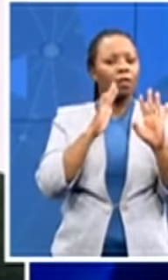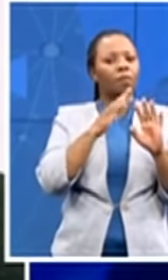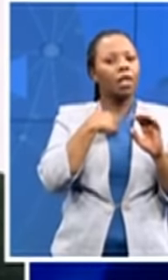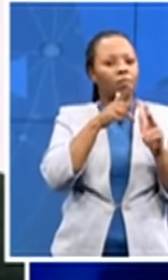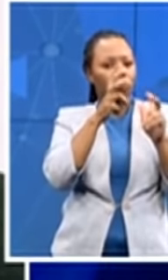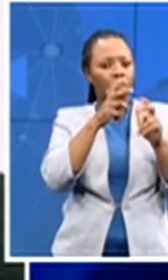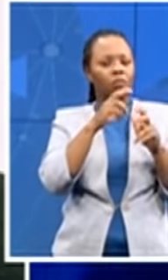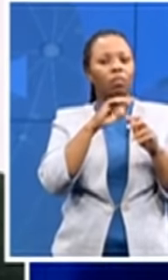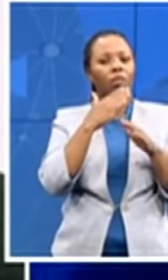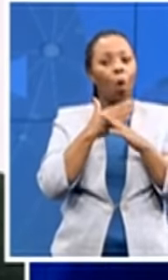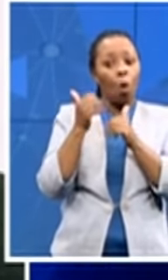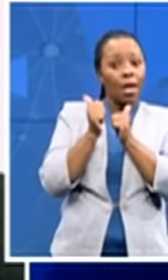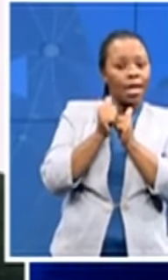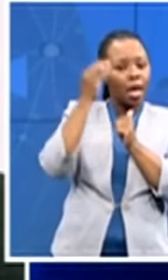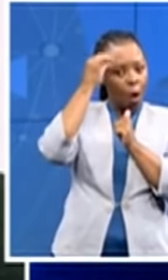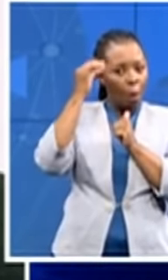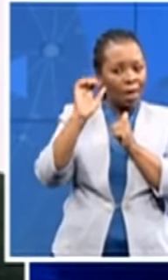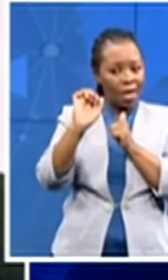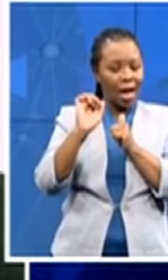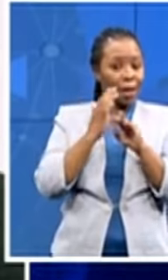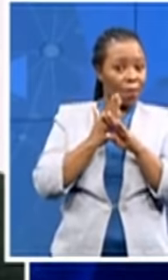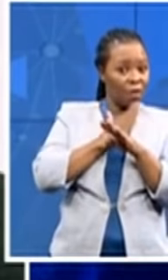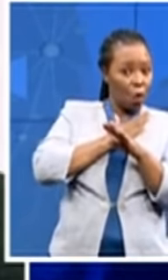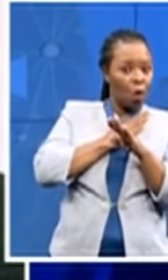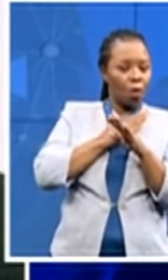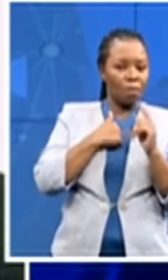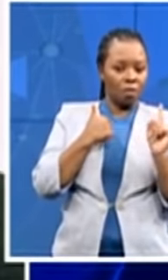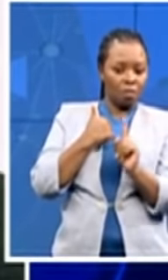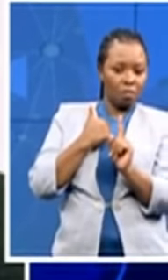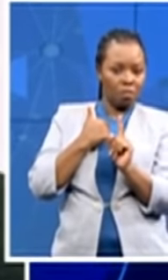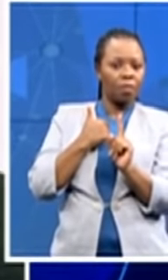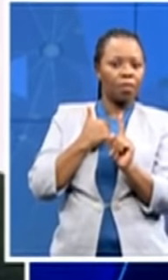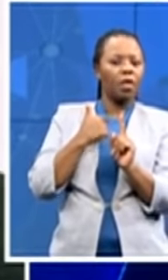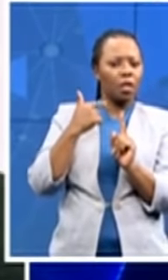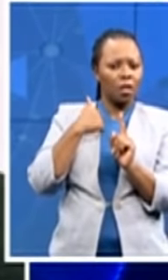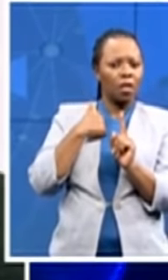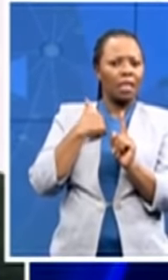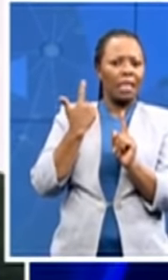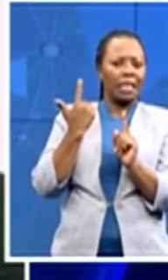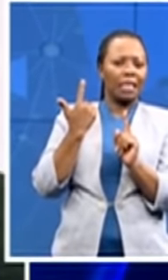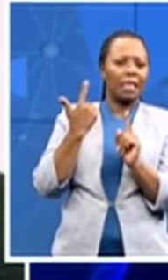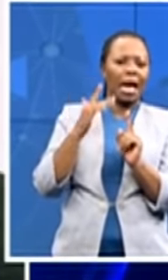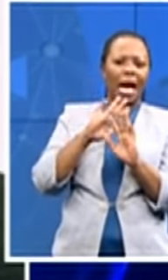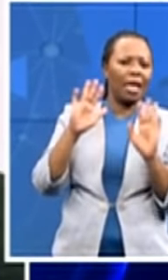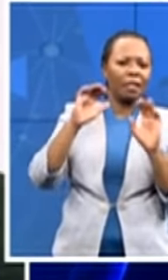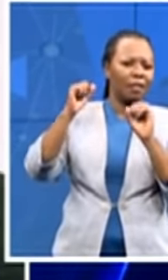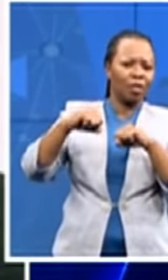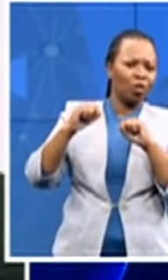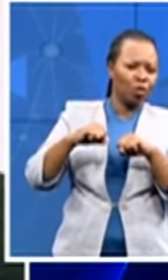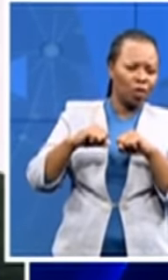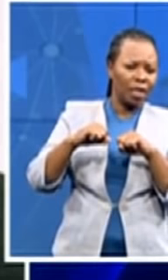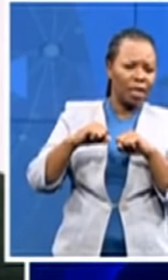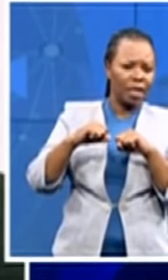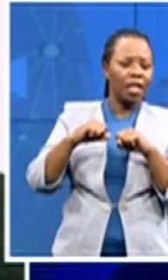before I came in. I respectively disagree. I think that the focus on the international